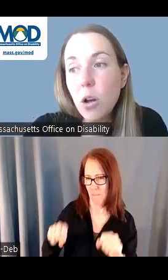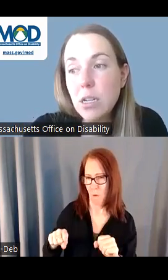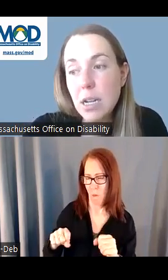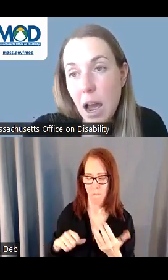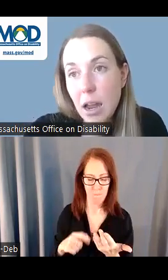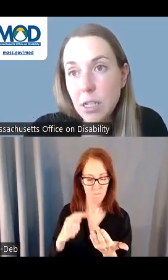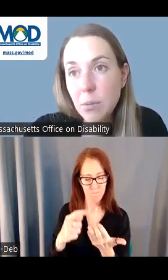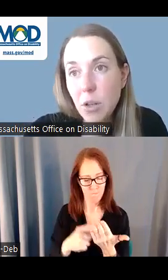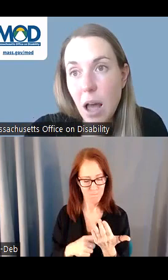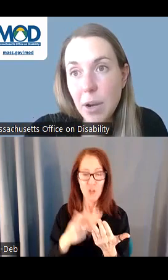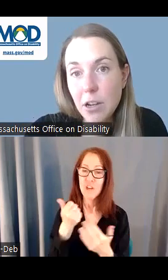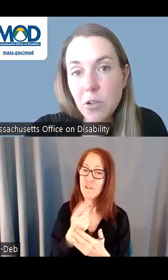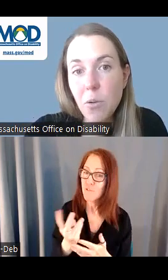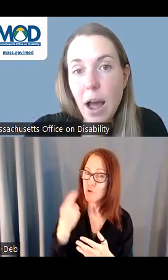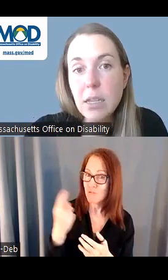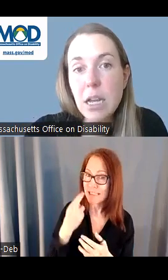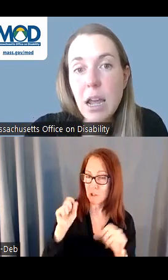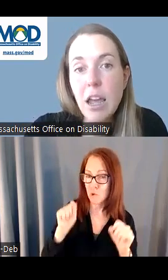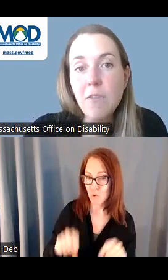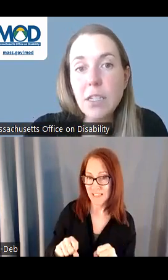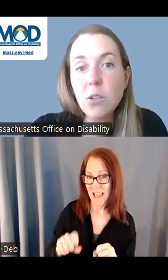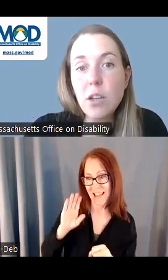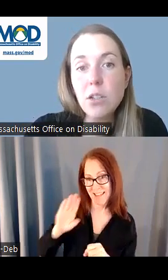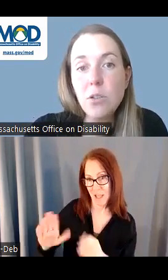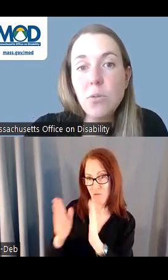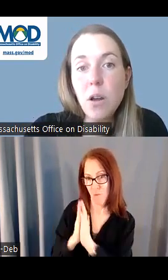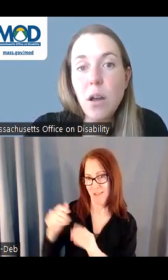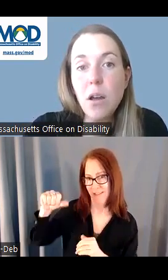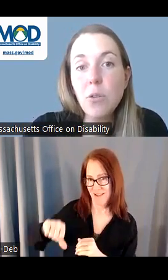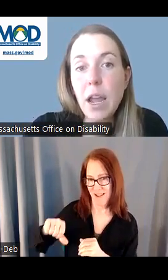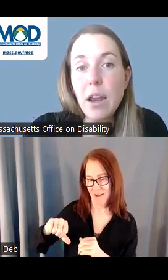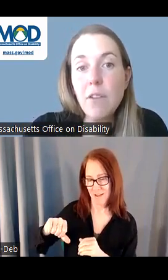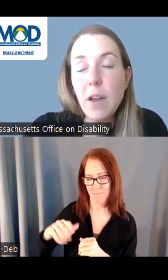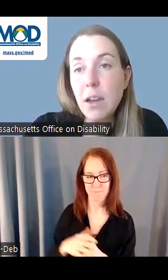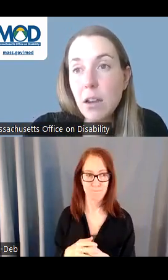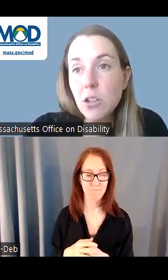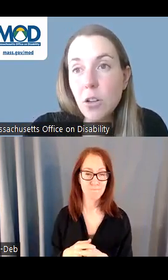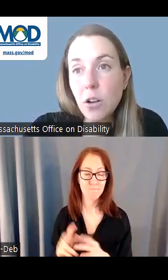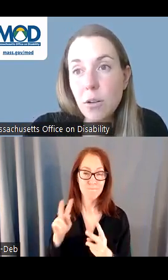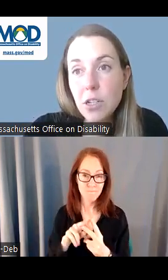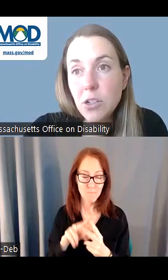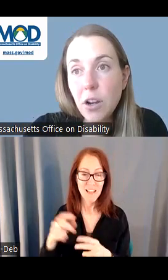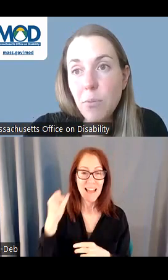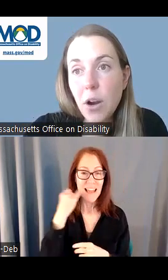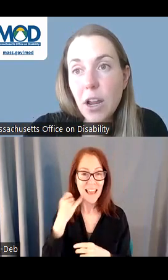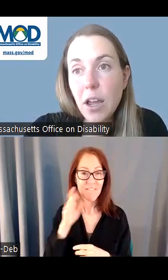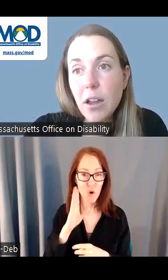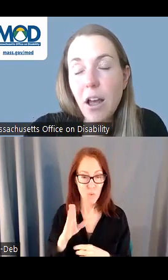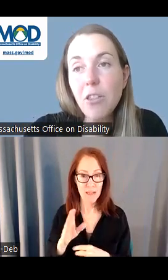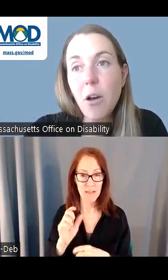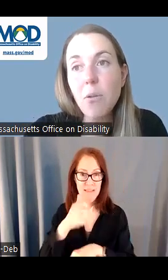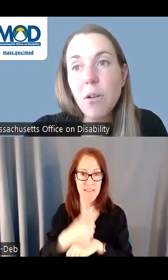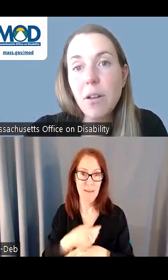you could deny a reasonable accommodation request if it's going to create a financial or administrative